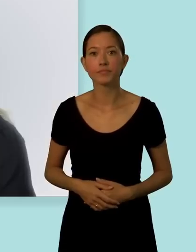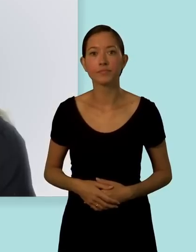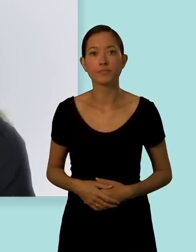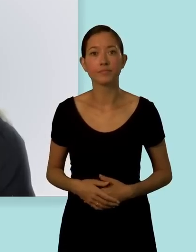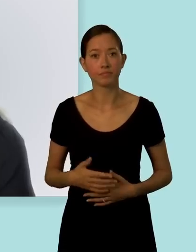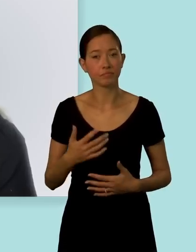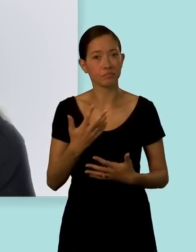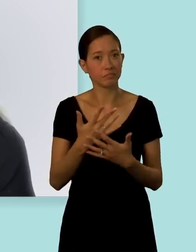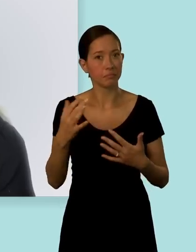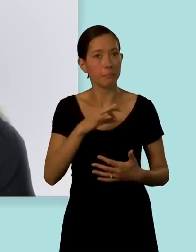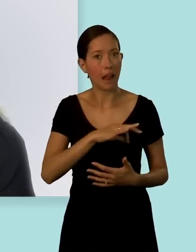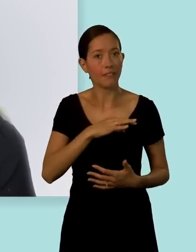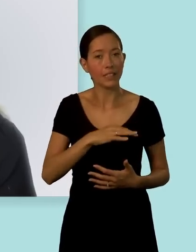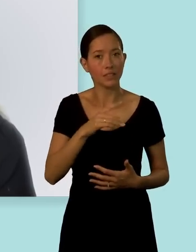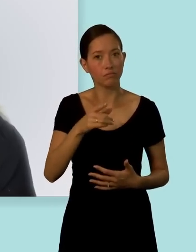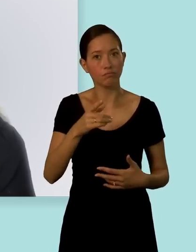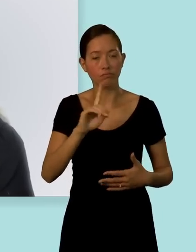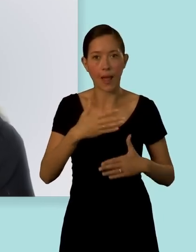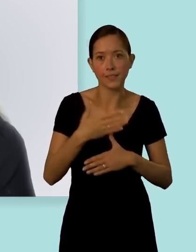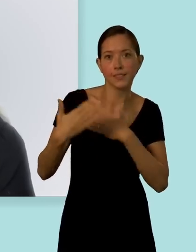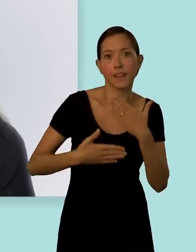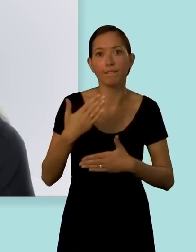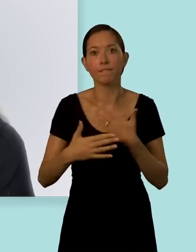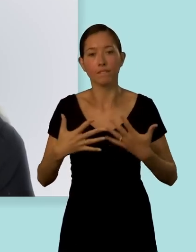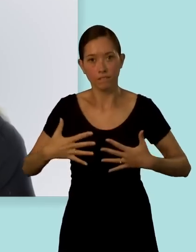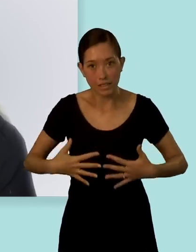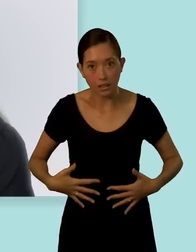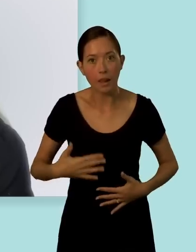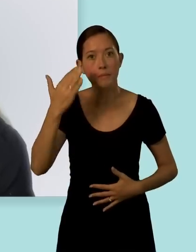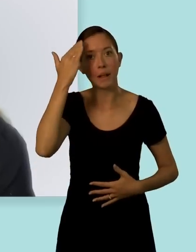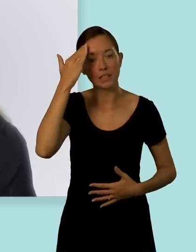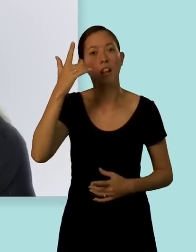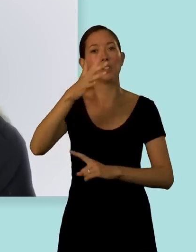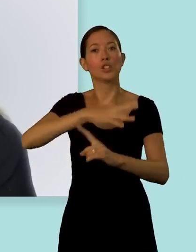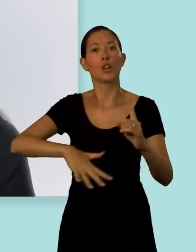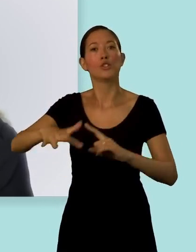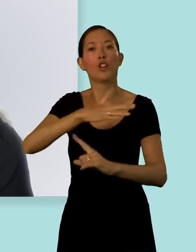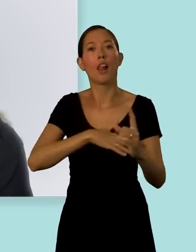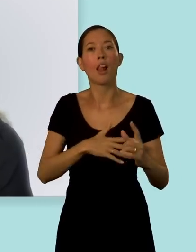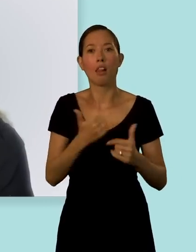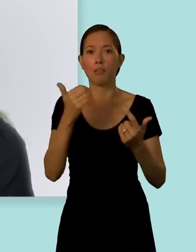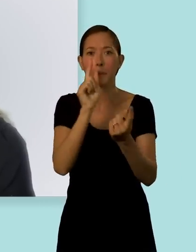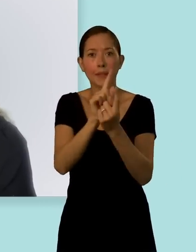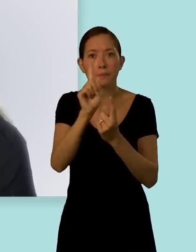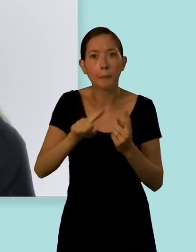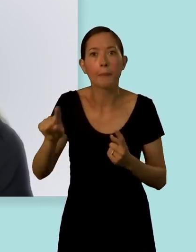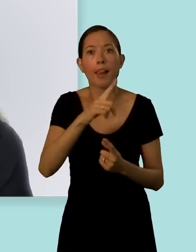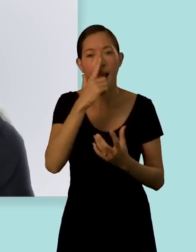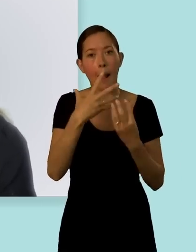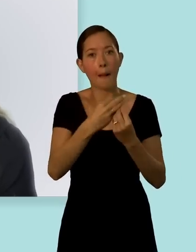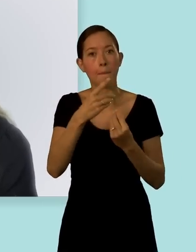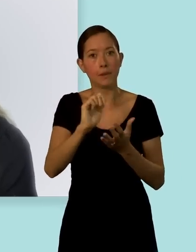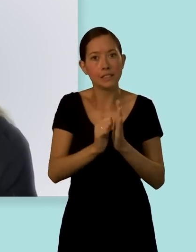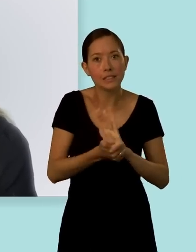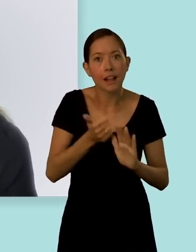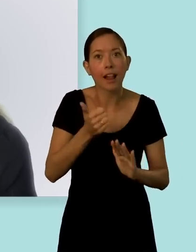There can be lots of benefits to keeping as active as possible, physically, mentally and socially. It's great to